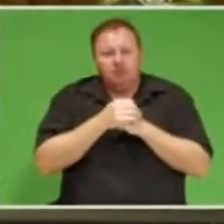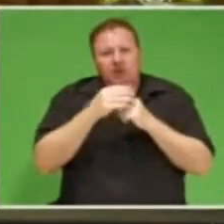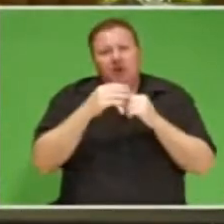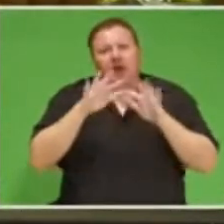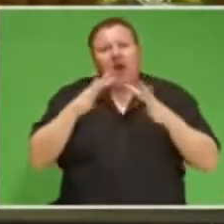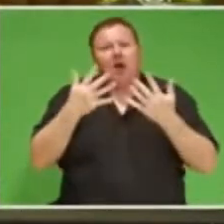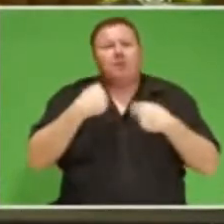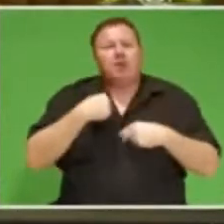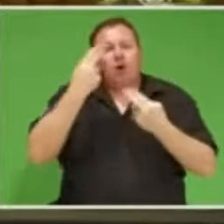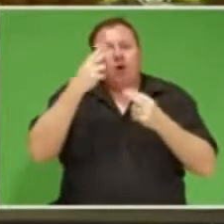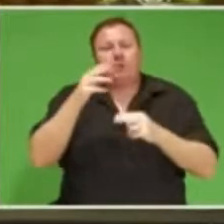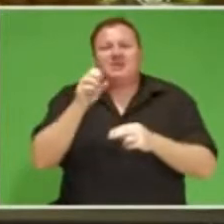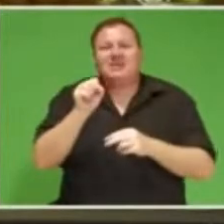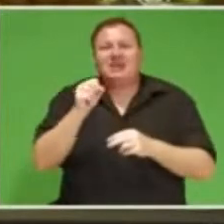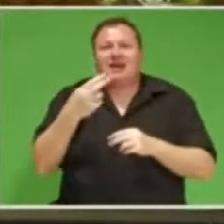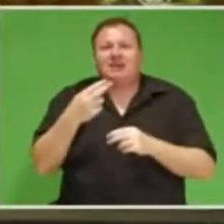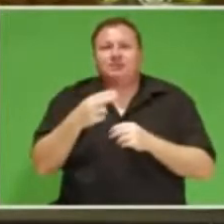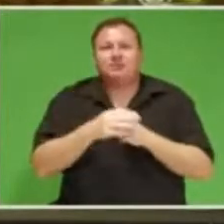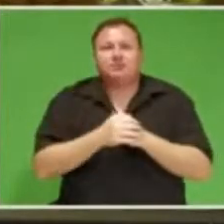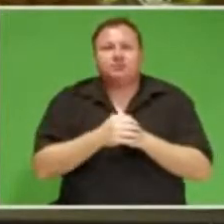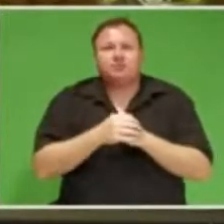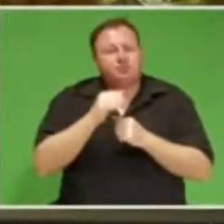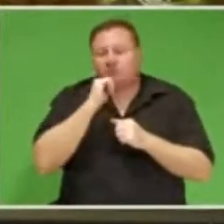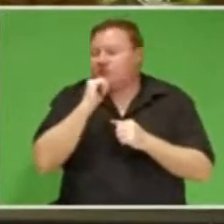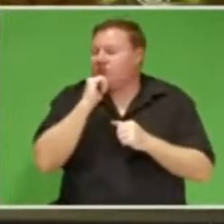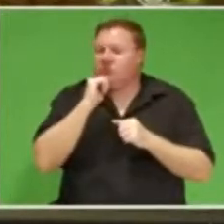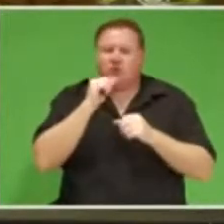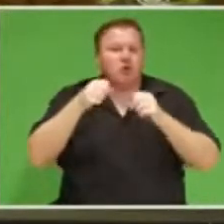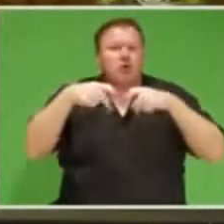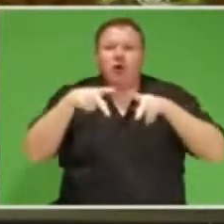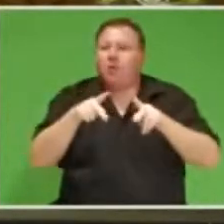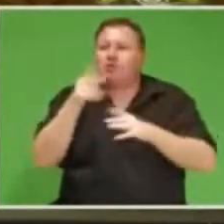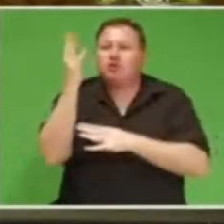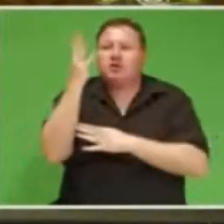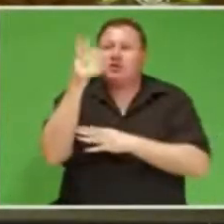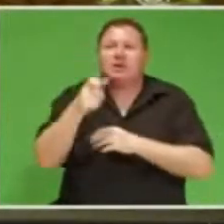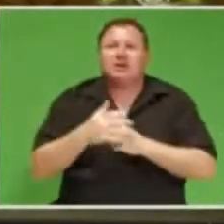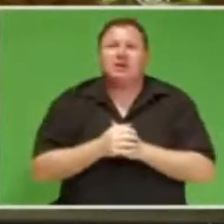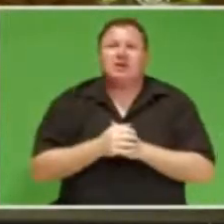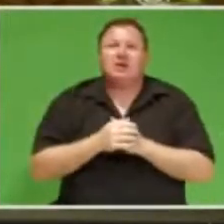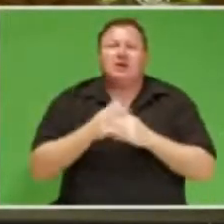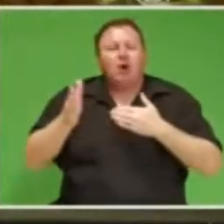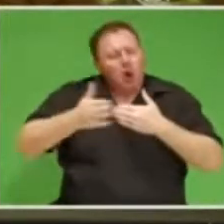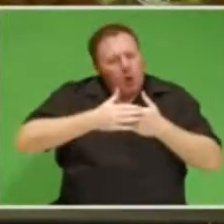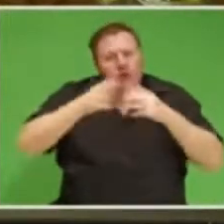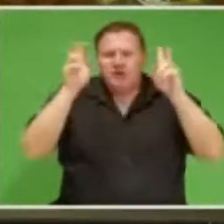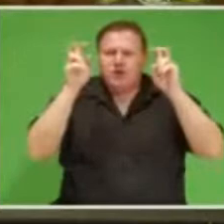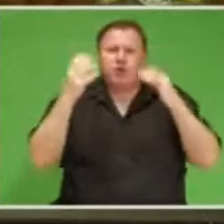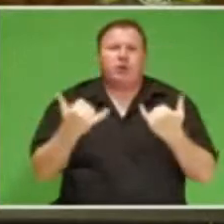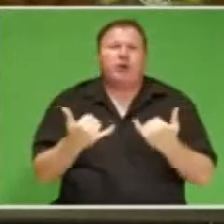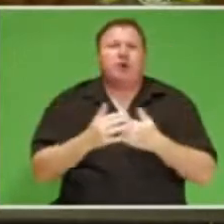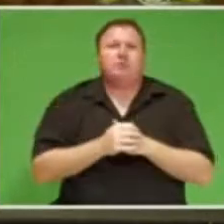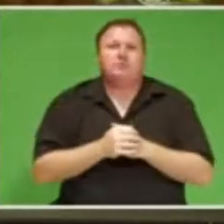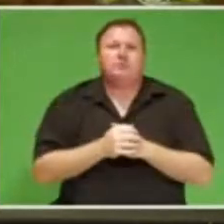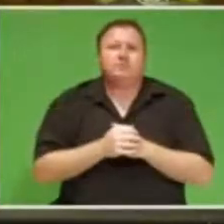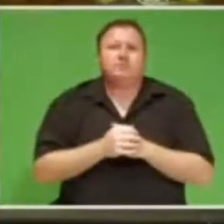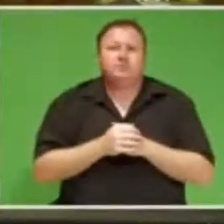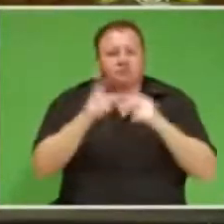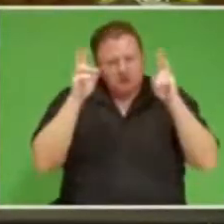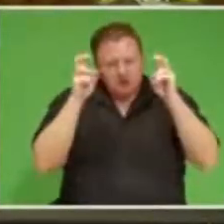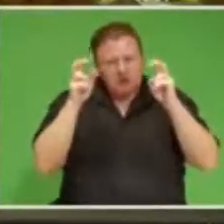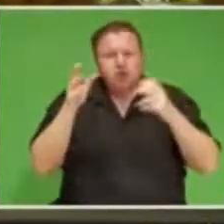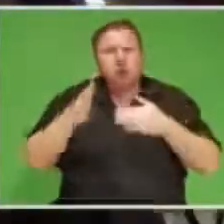Steenhuisen, that I do not give you an opportunity to speak. Let us close this matter. This matter must be